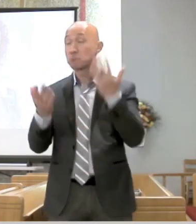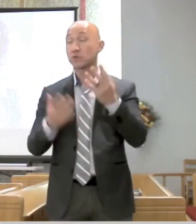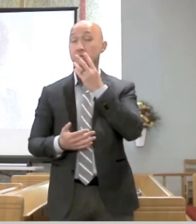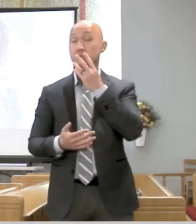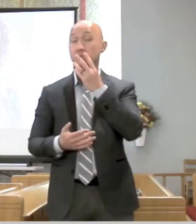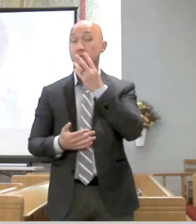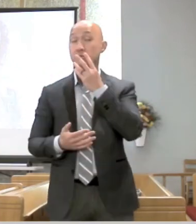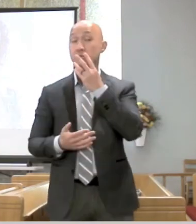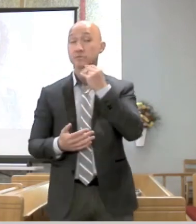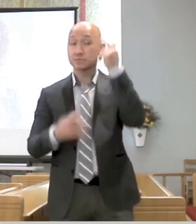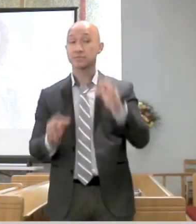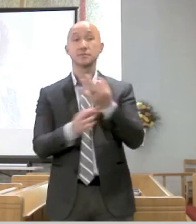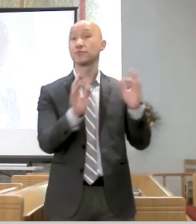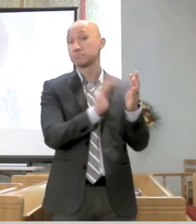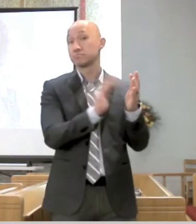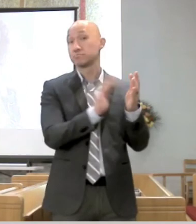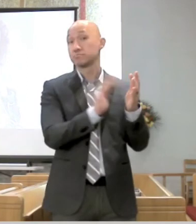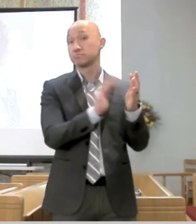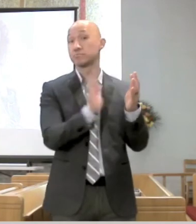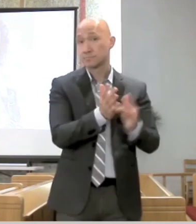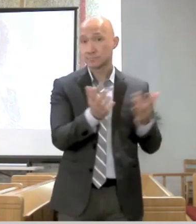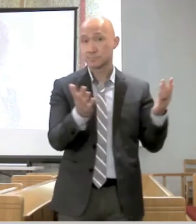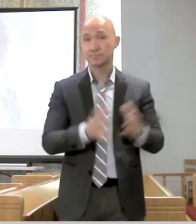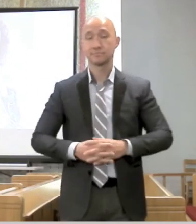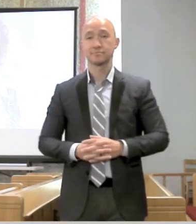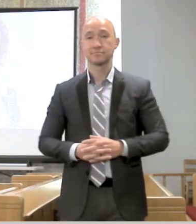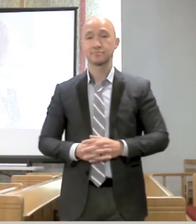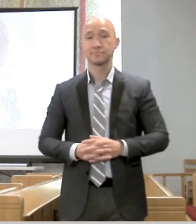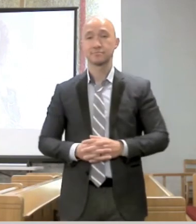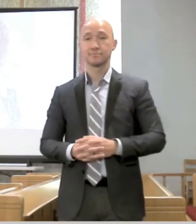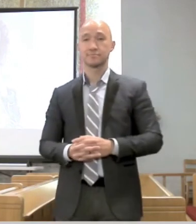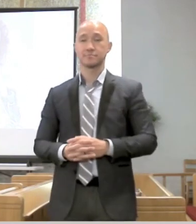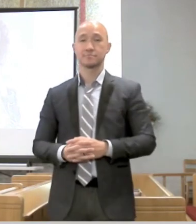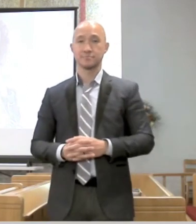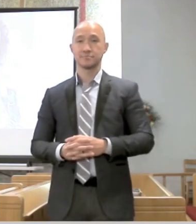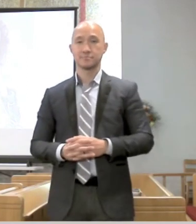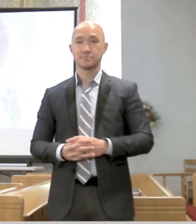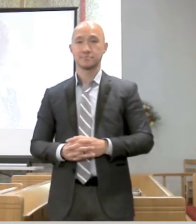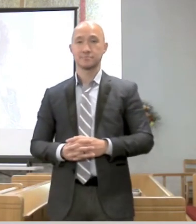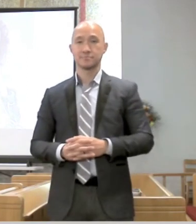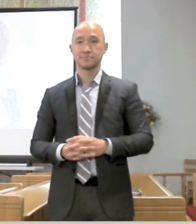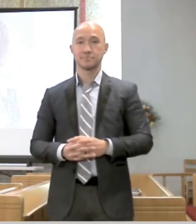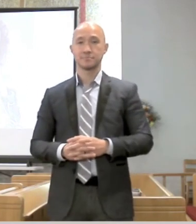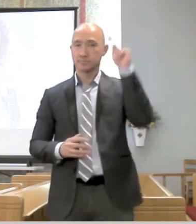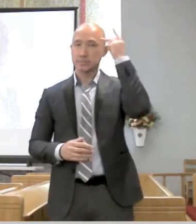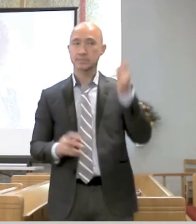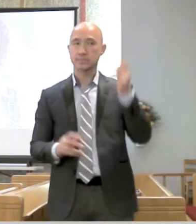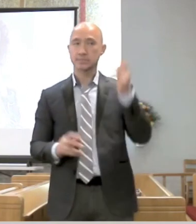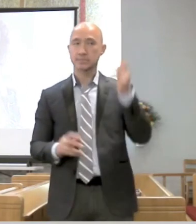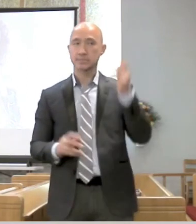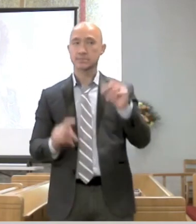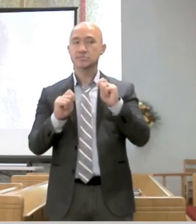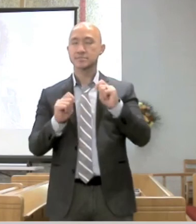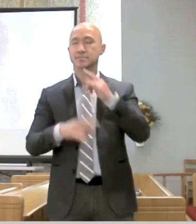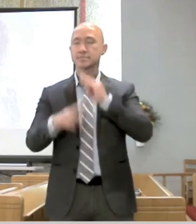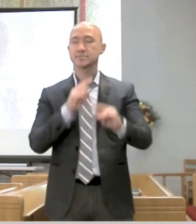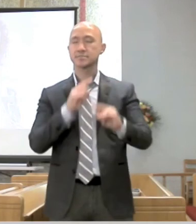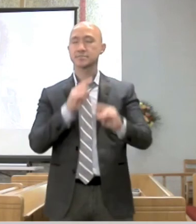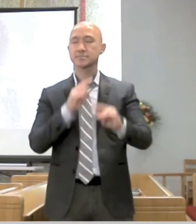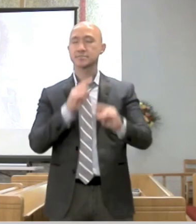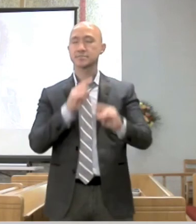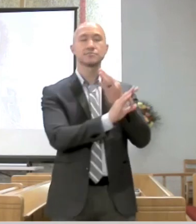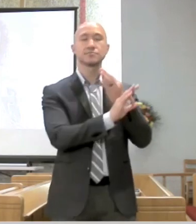Jesus? He's not guilty. He's innocent. Pilate really wants to free him. Or what